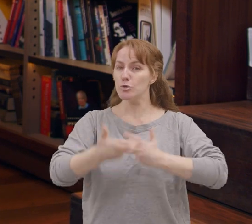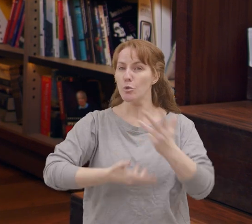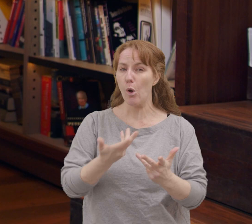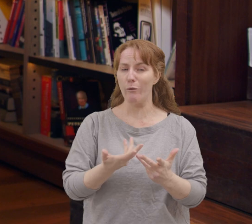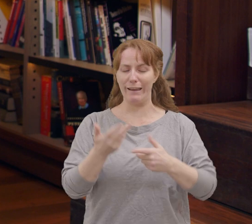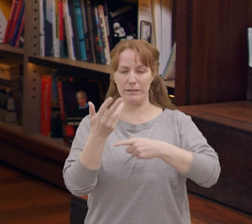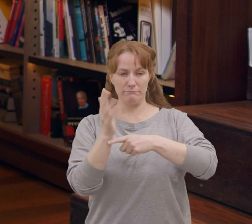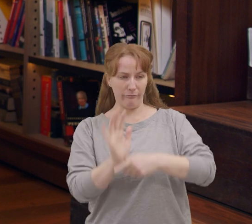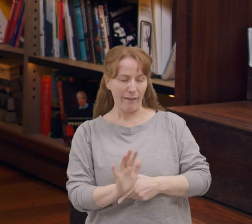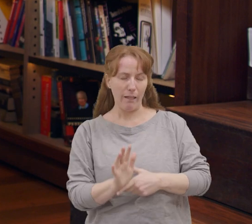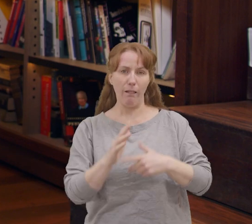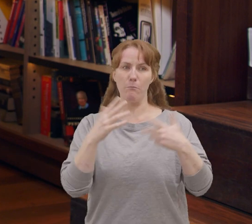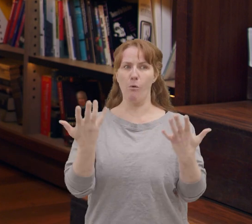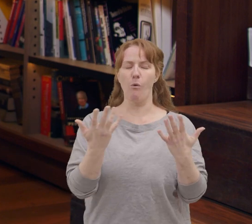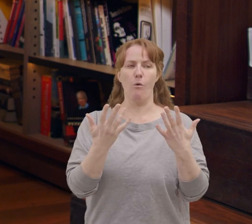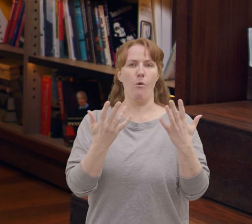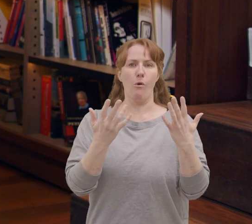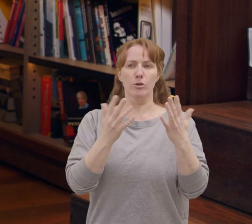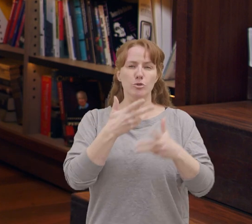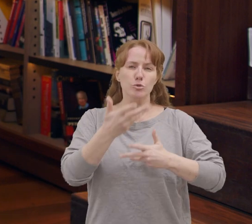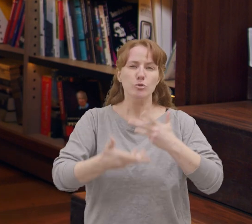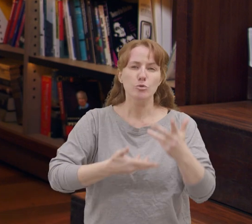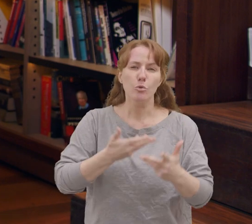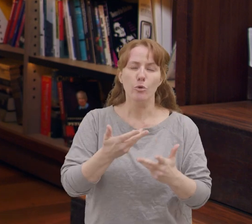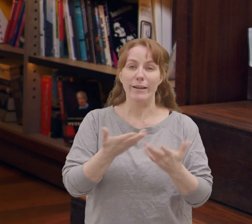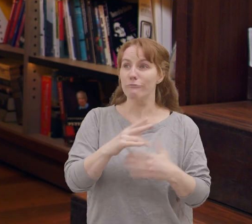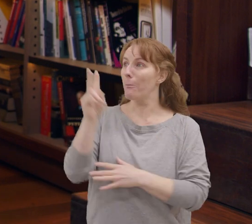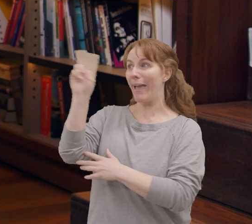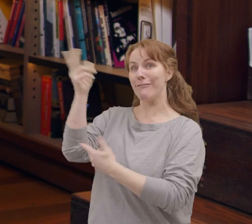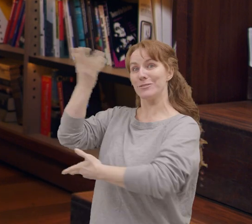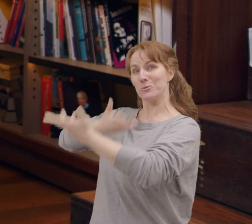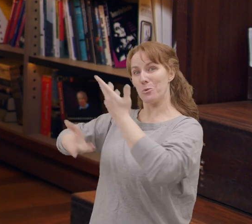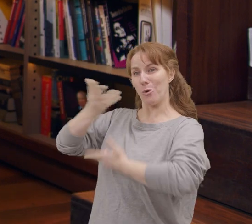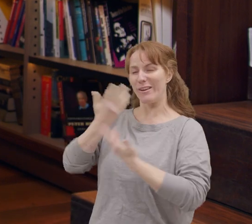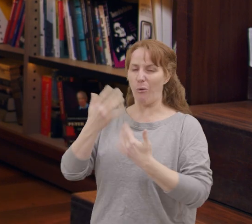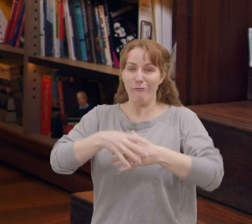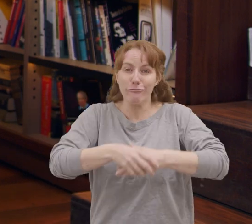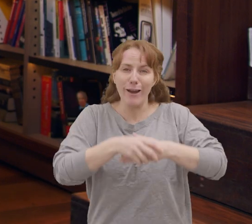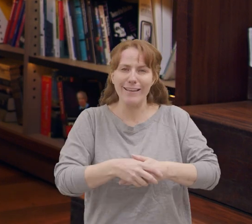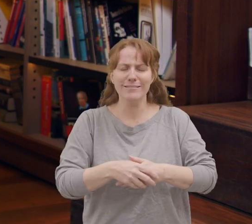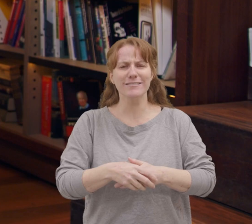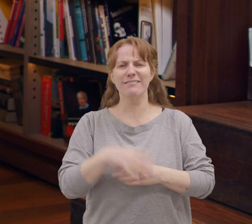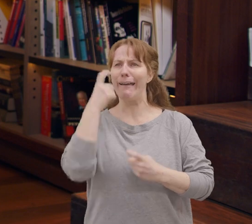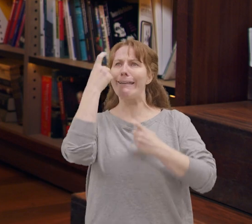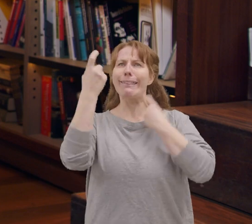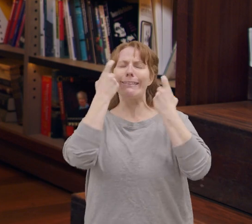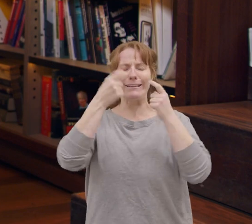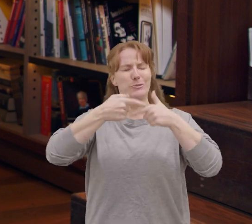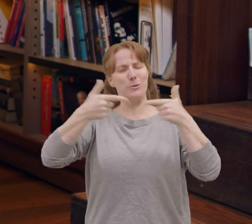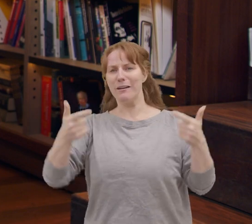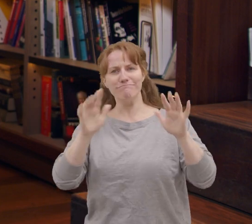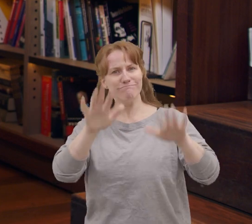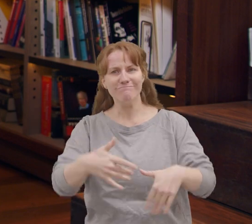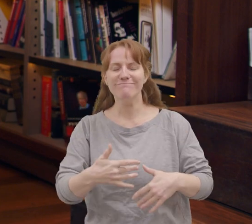from a movie, it could be from a film, it could be from a story that you were told by your parents or your friends. Don't overthink it. It just has to be your